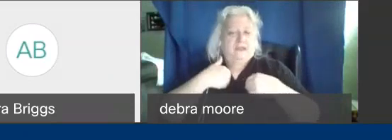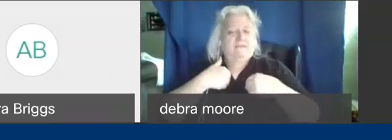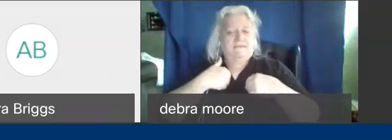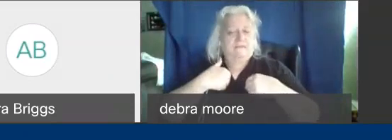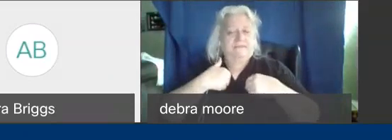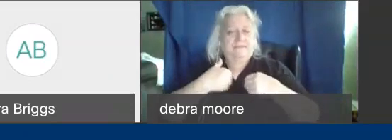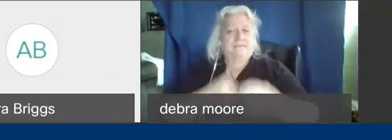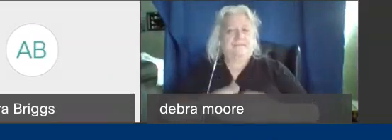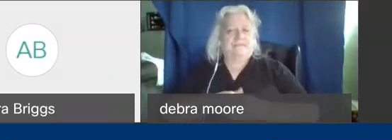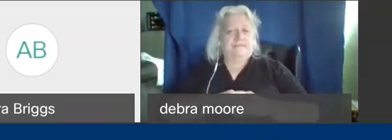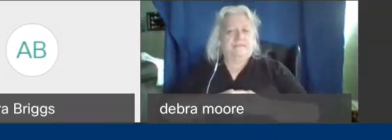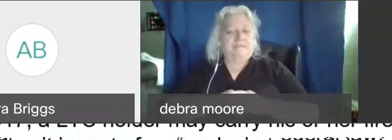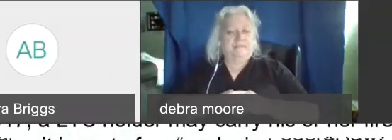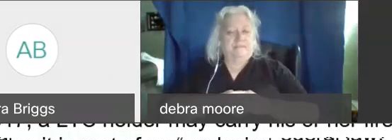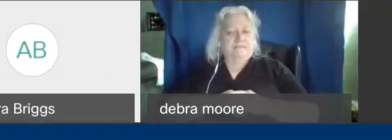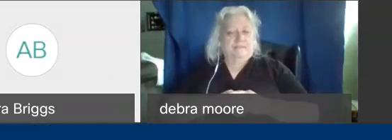building.